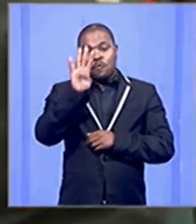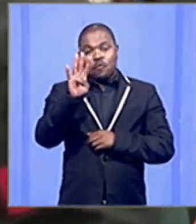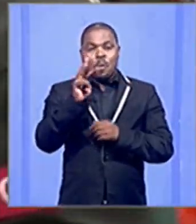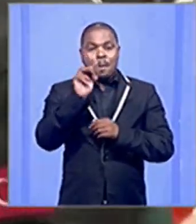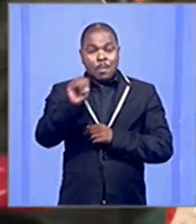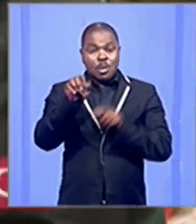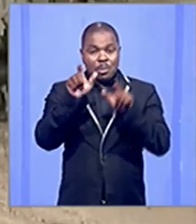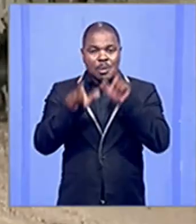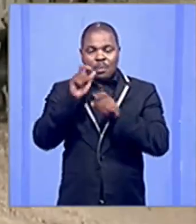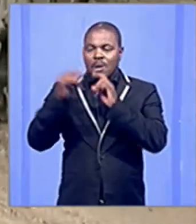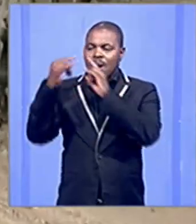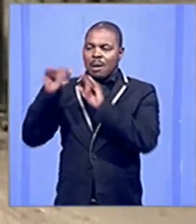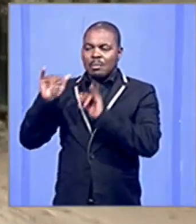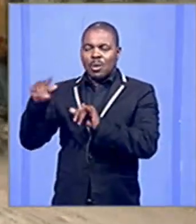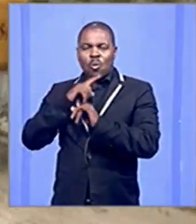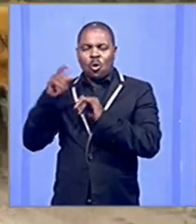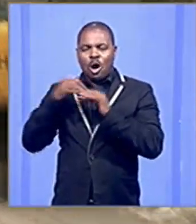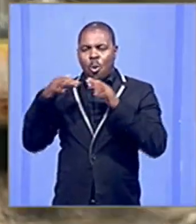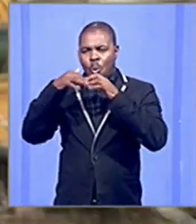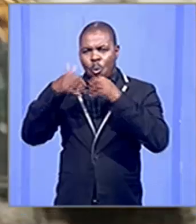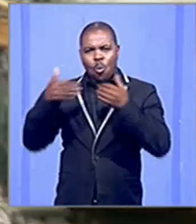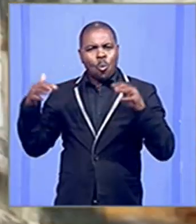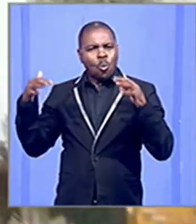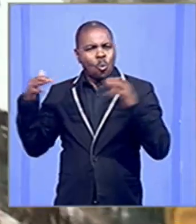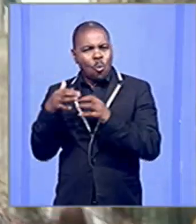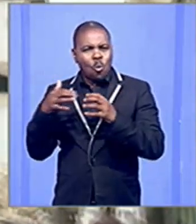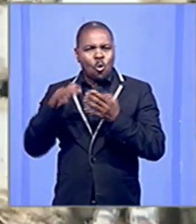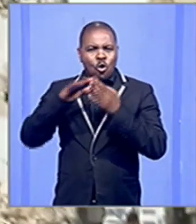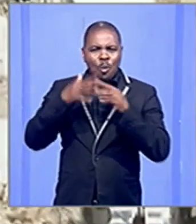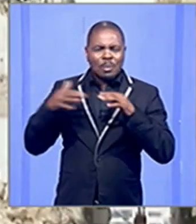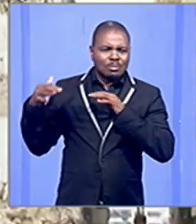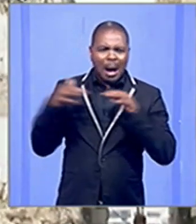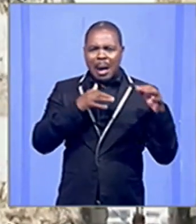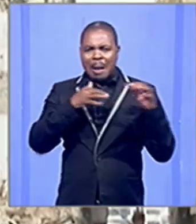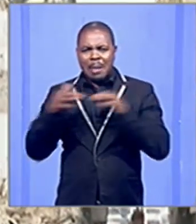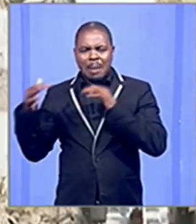lebaka la ntwa ya bana ba thari eo e saleng e kupa dilemo tse 10.